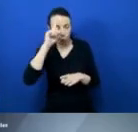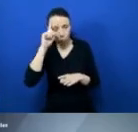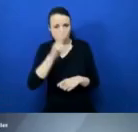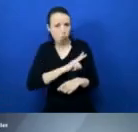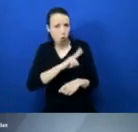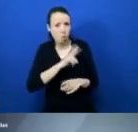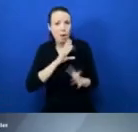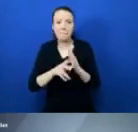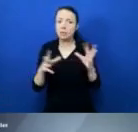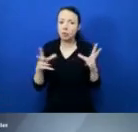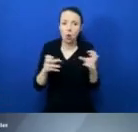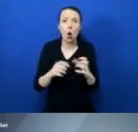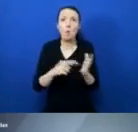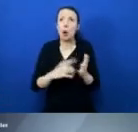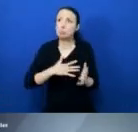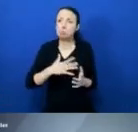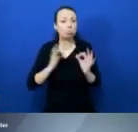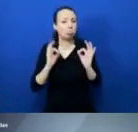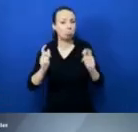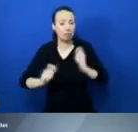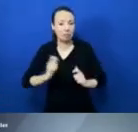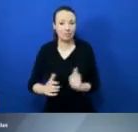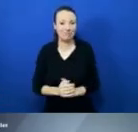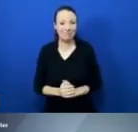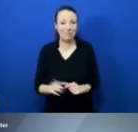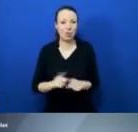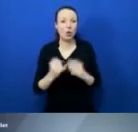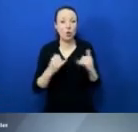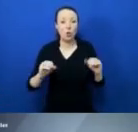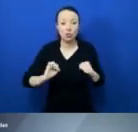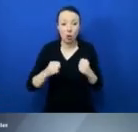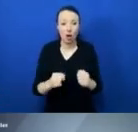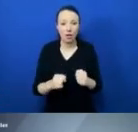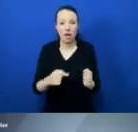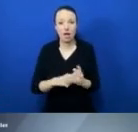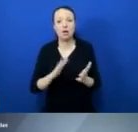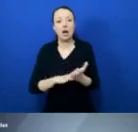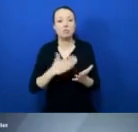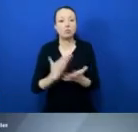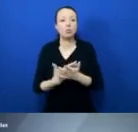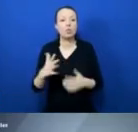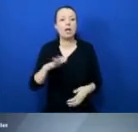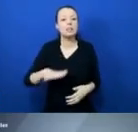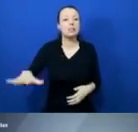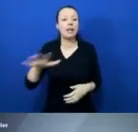positive connotation with this concept. The pro-ecological activities such